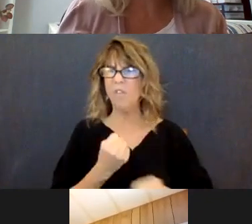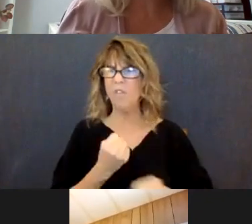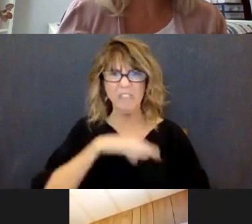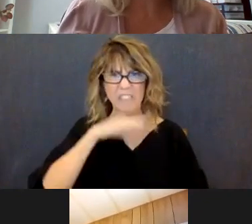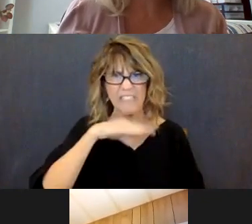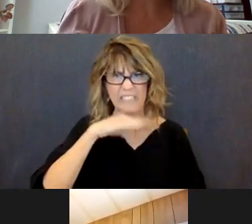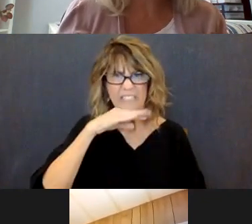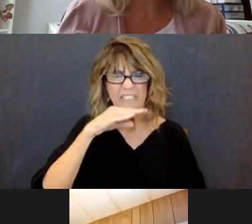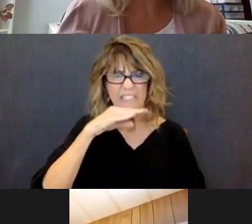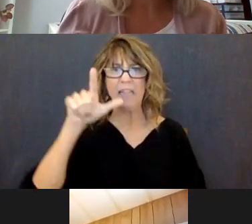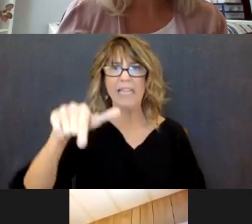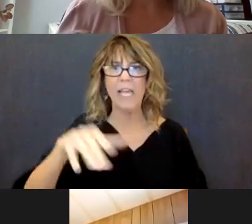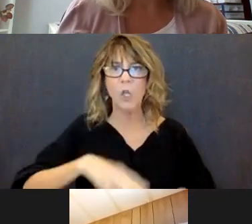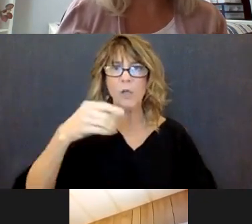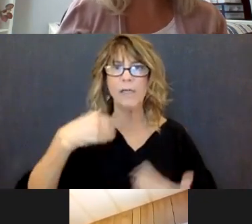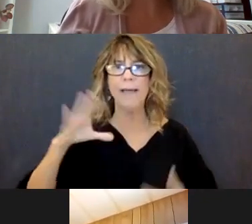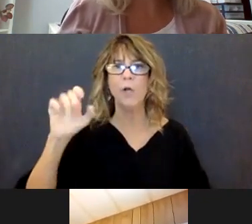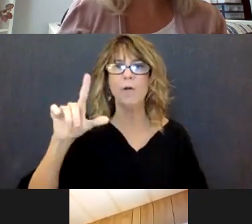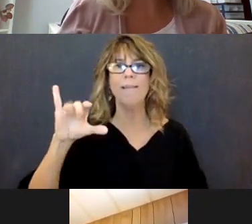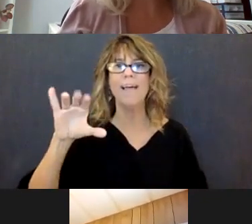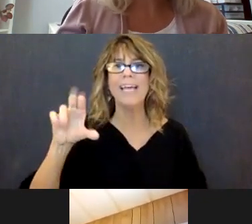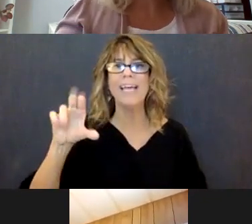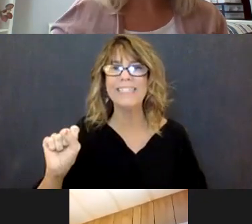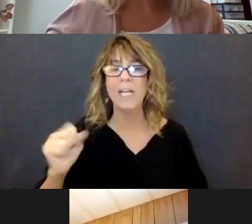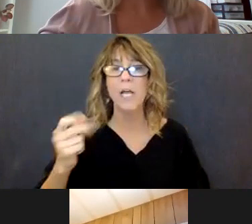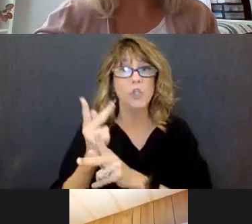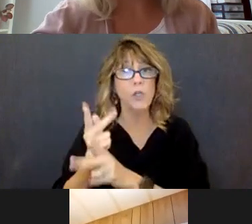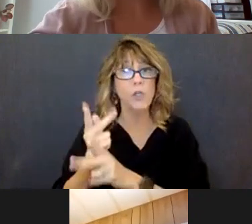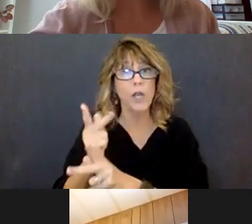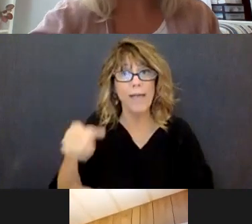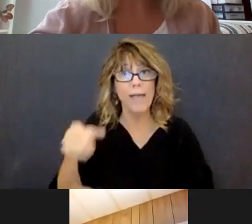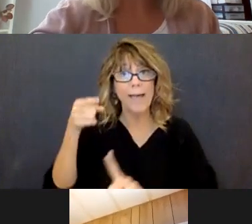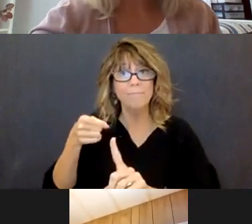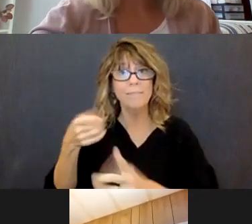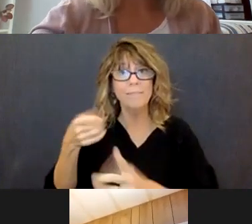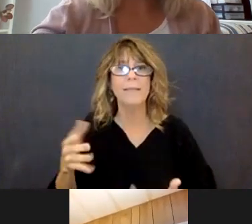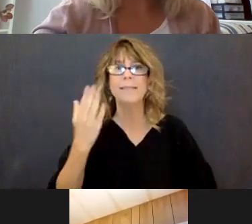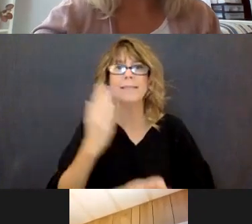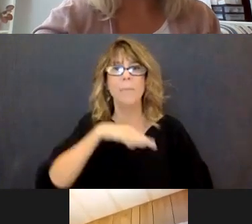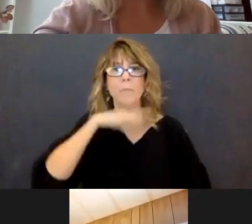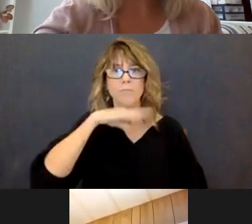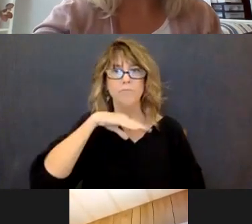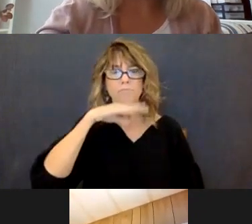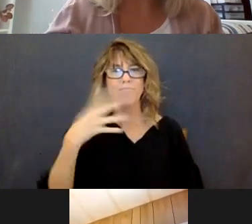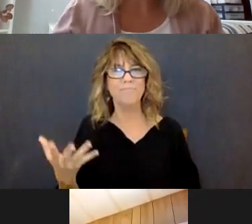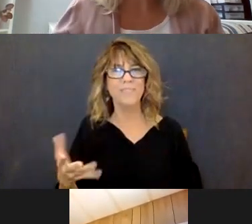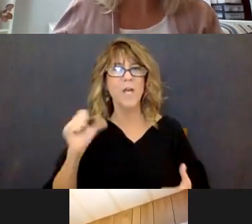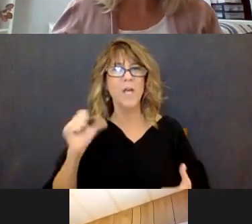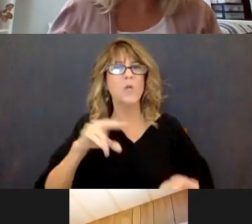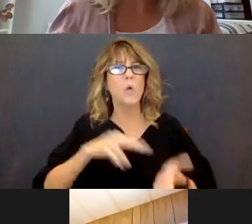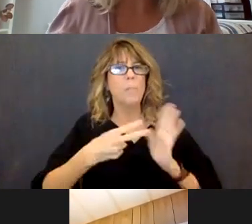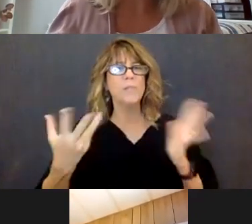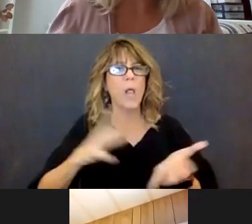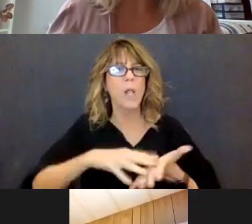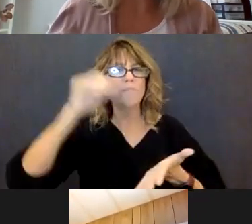was discovered that he had colitis, and when that was treated, he no longer did that. What we're finding now is we're